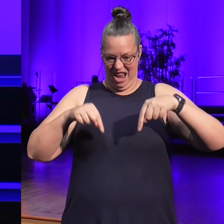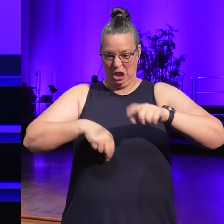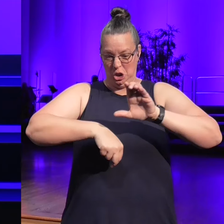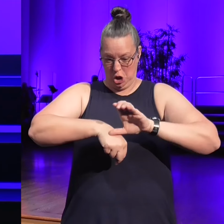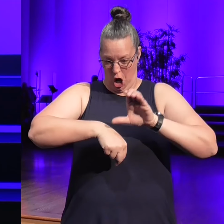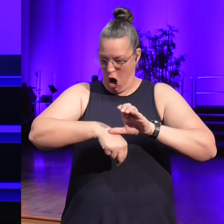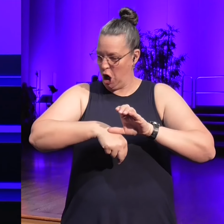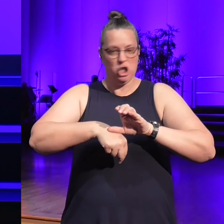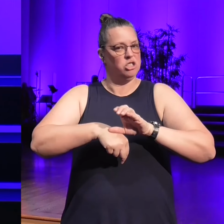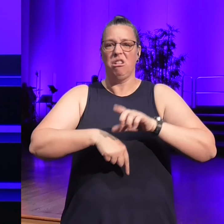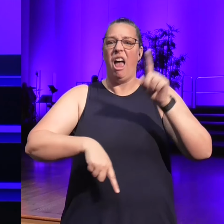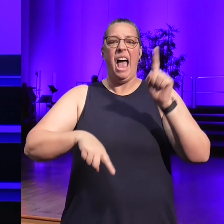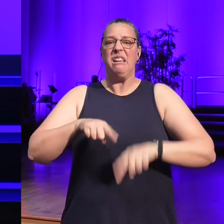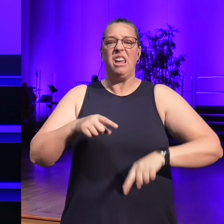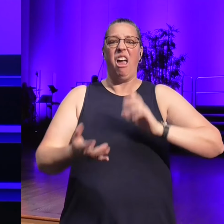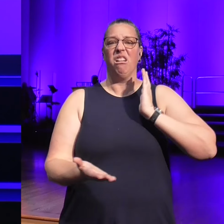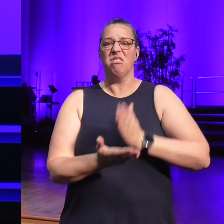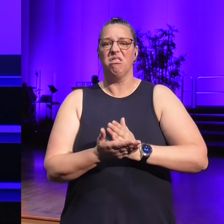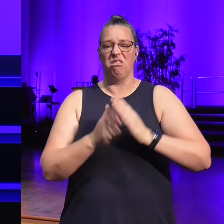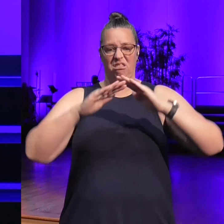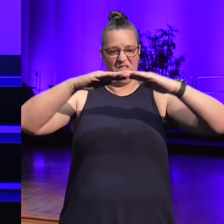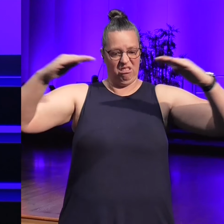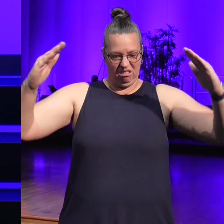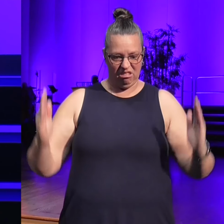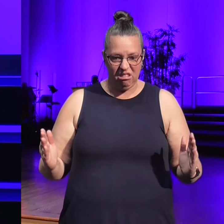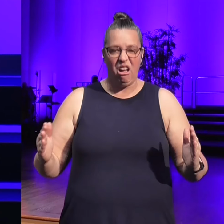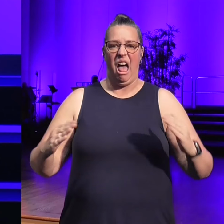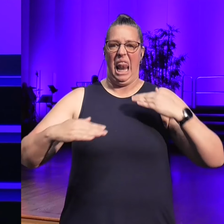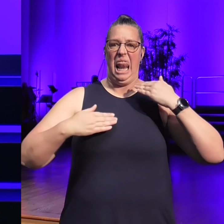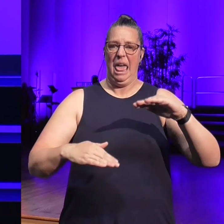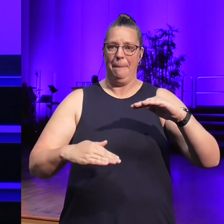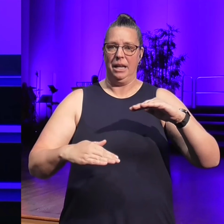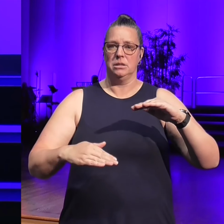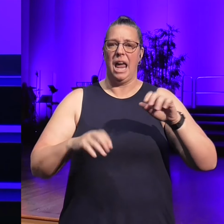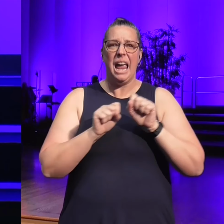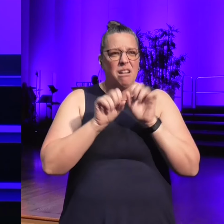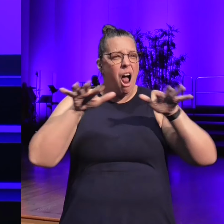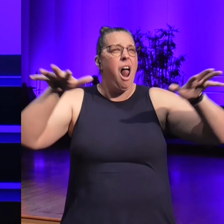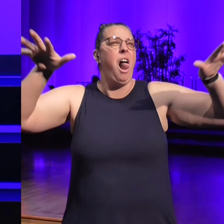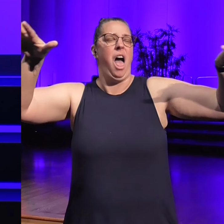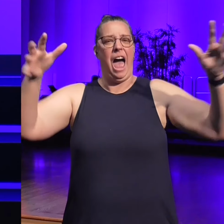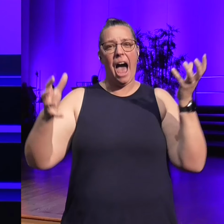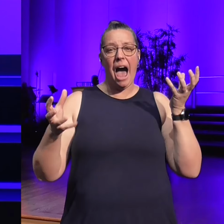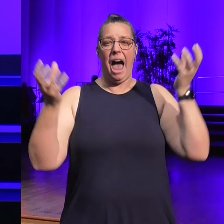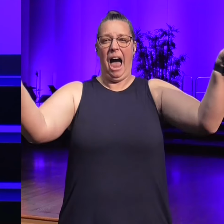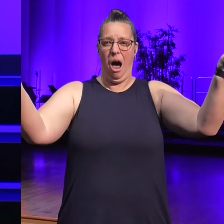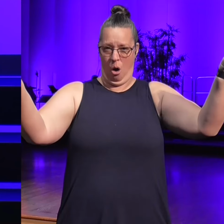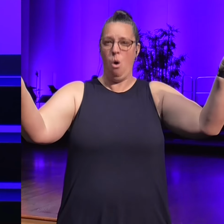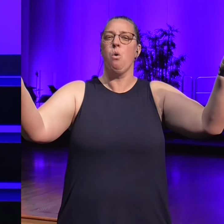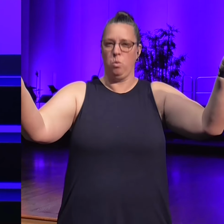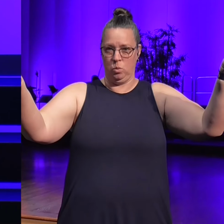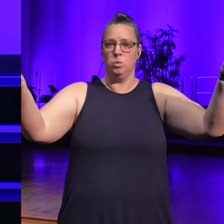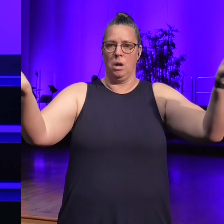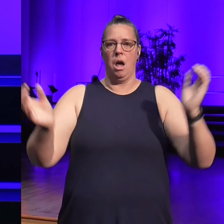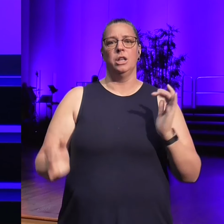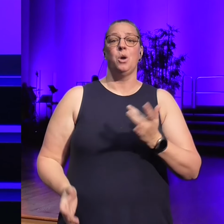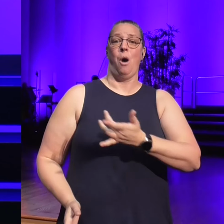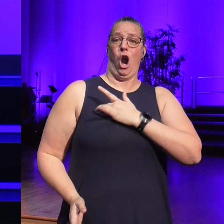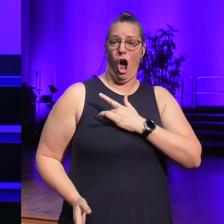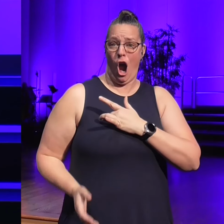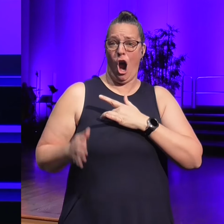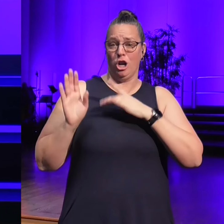allow it to ripple out into the world, touching all those that need it most right now. And with our hearts in the right place, we become open